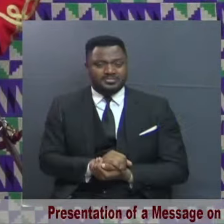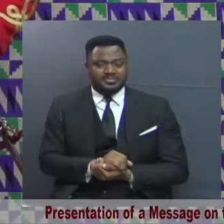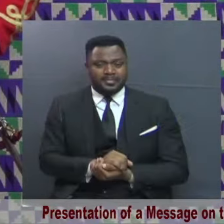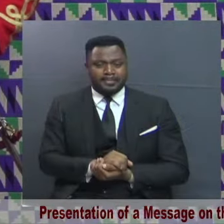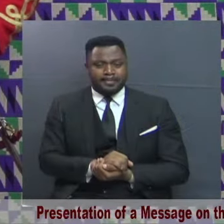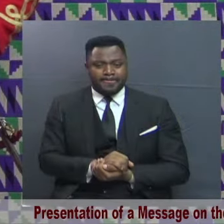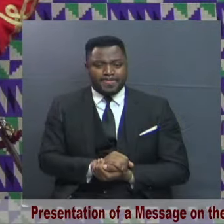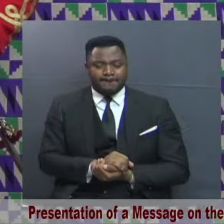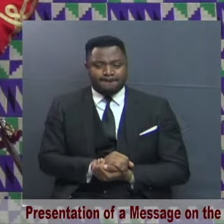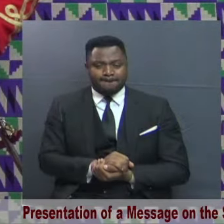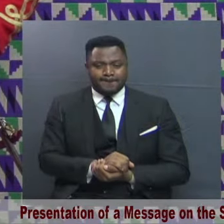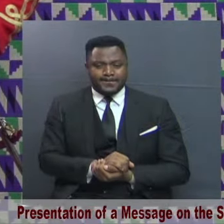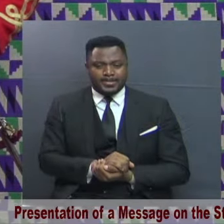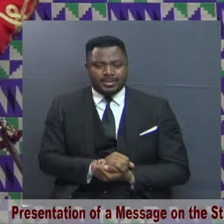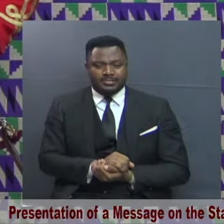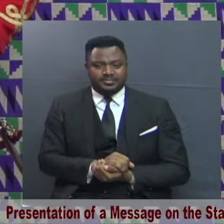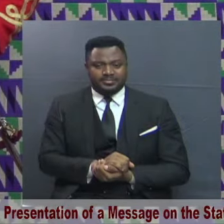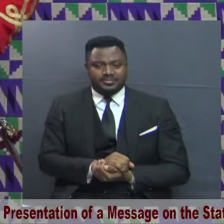December